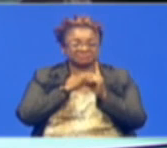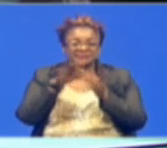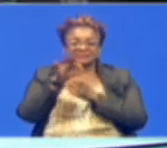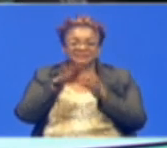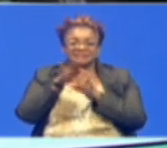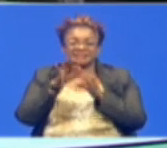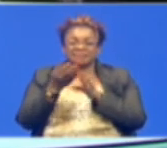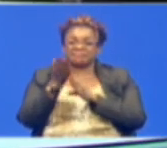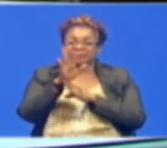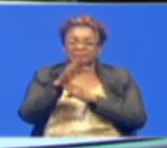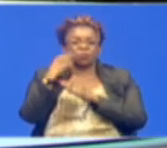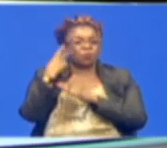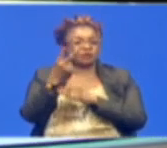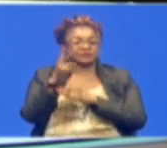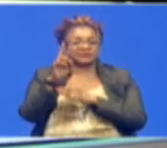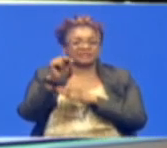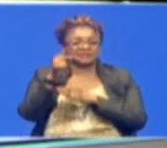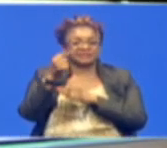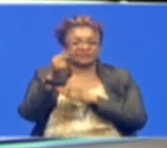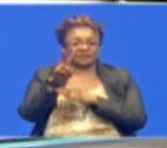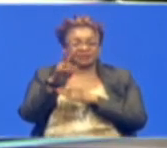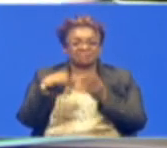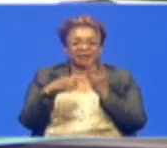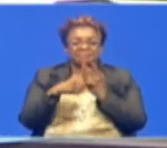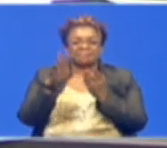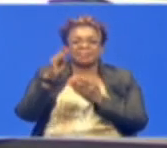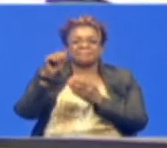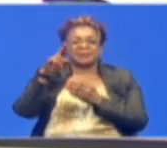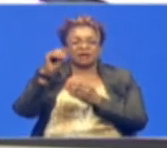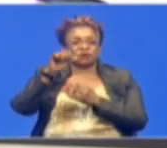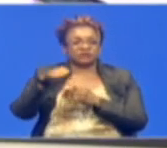right back in front of your television screen. My name is Burrows Olive.